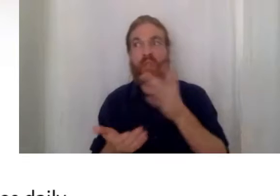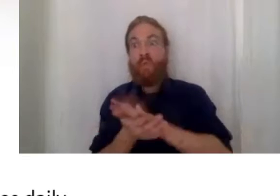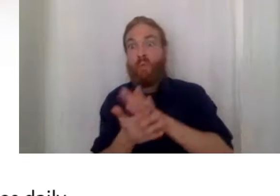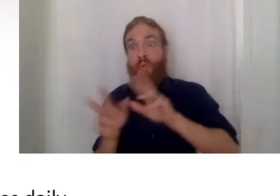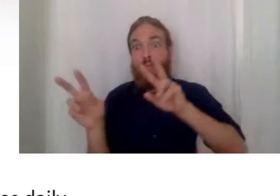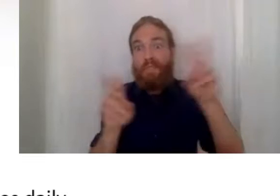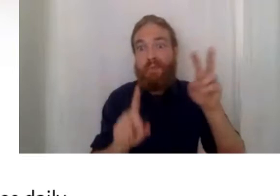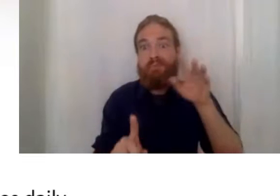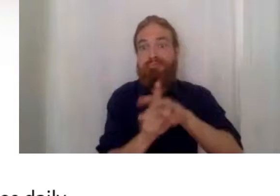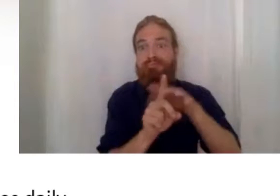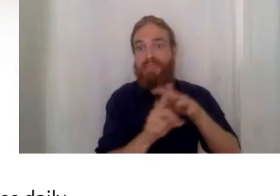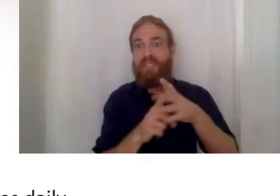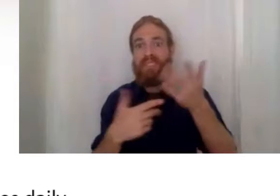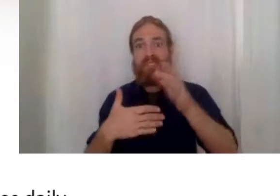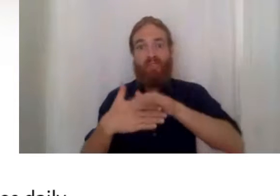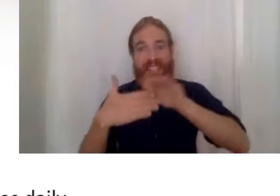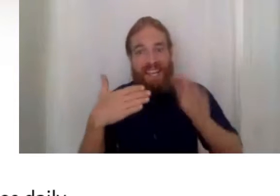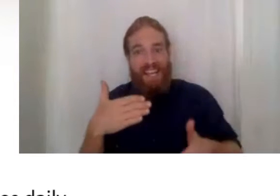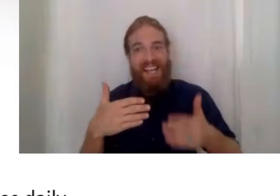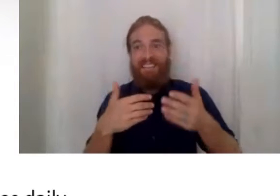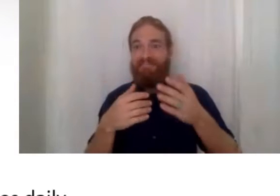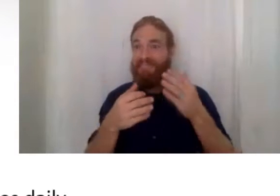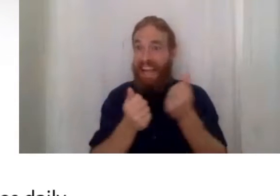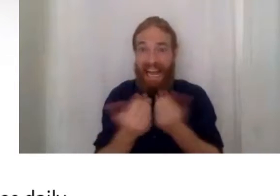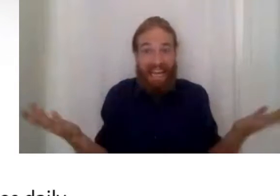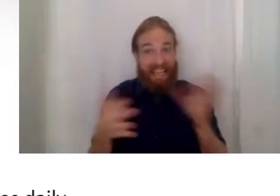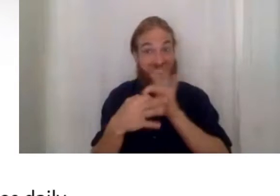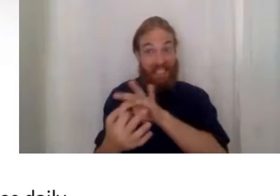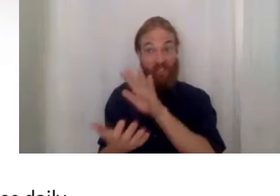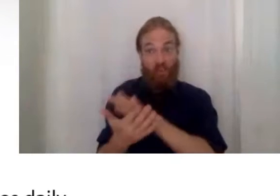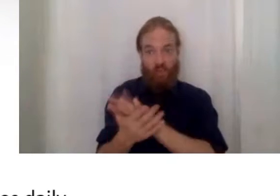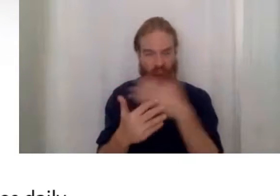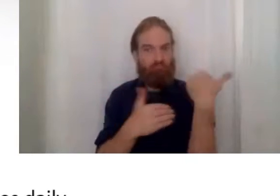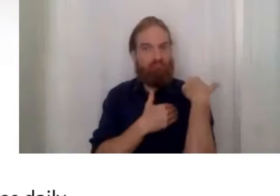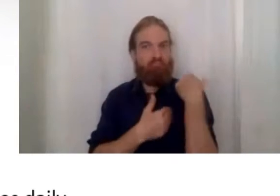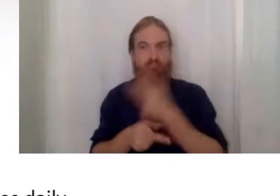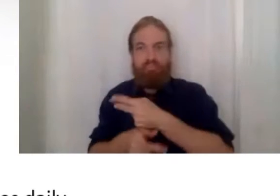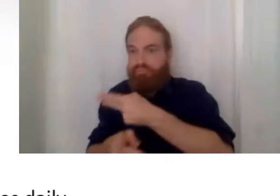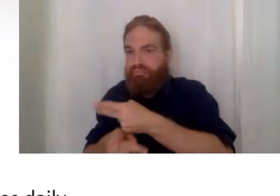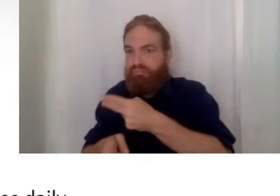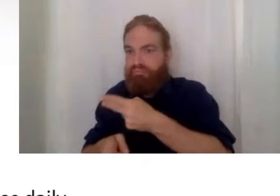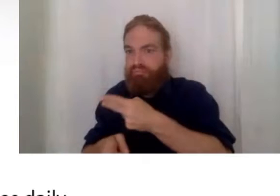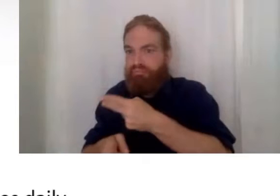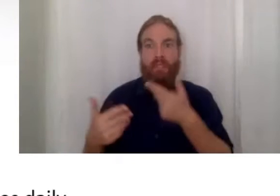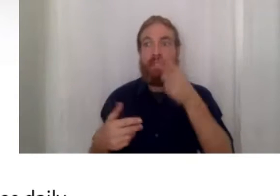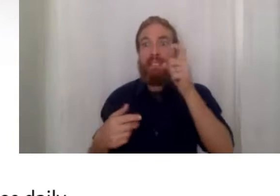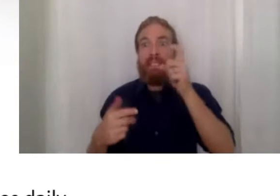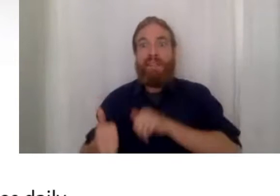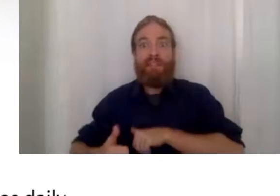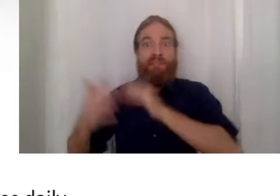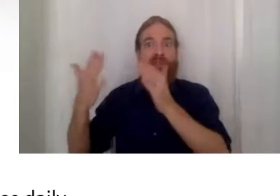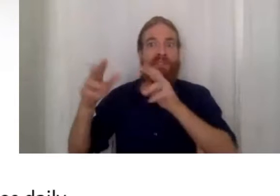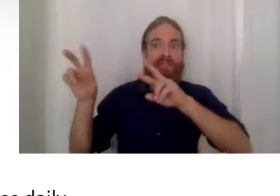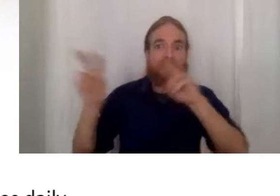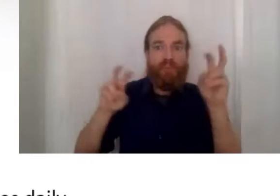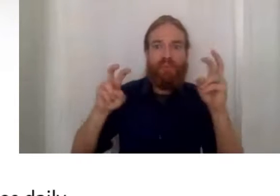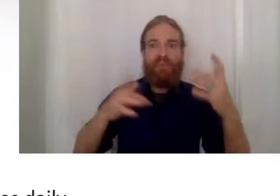there's anything that needs to be addressed prior to the next school week, we are able to assist the school with that